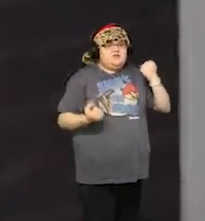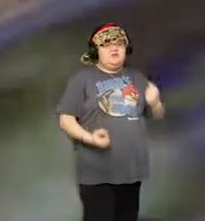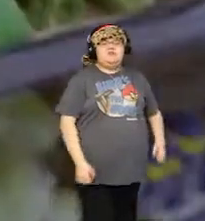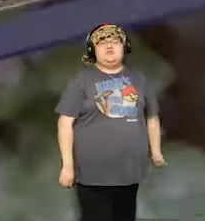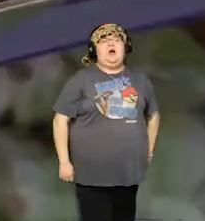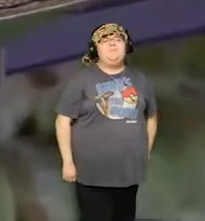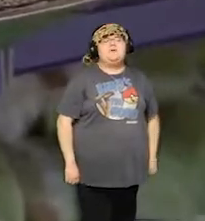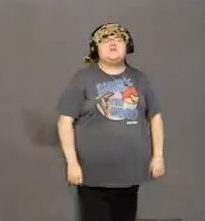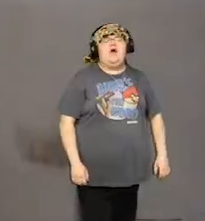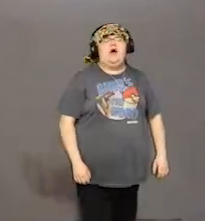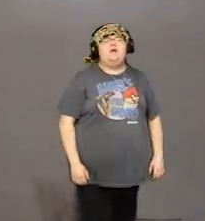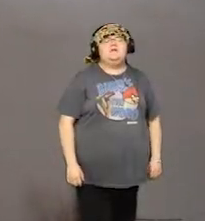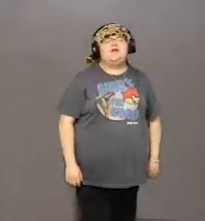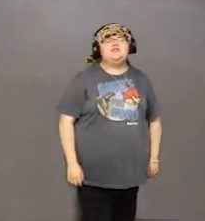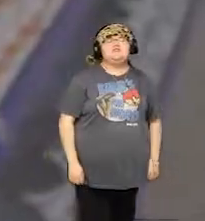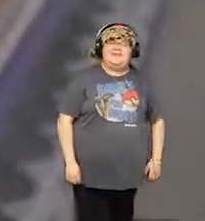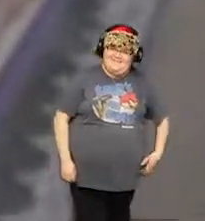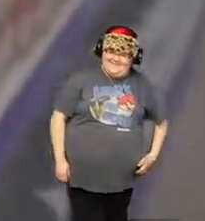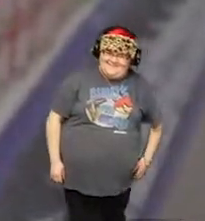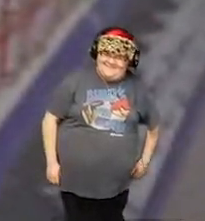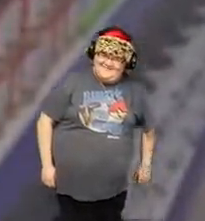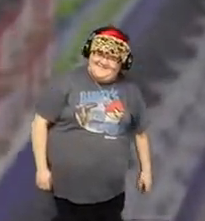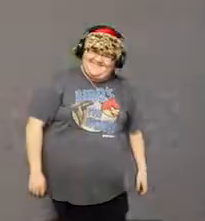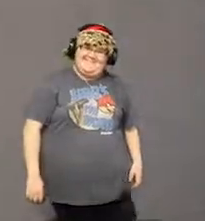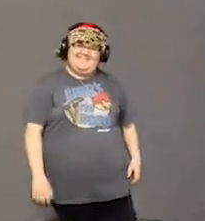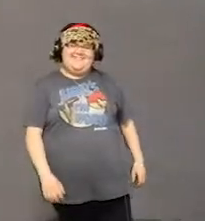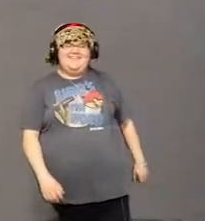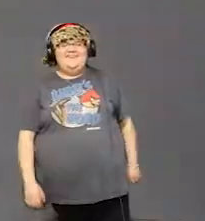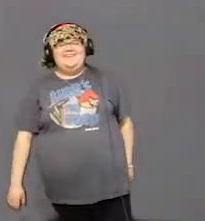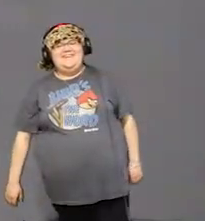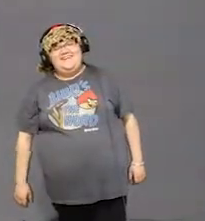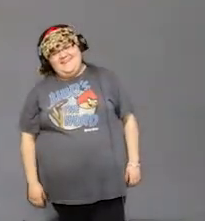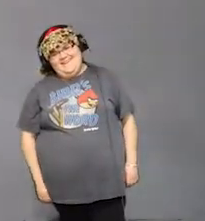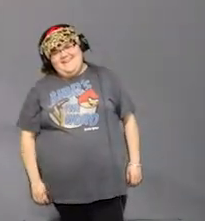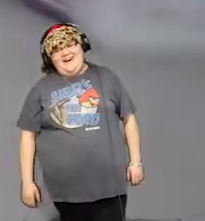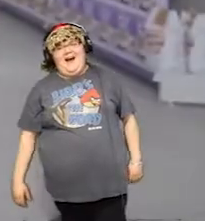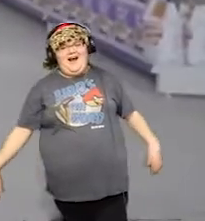now, it's a big childish.